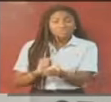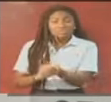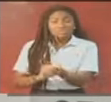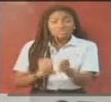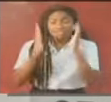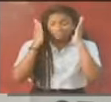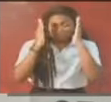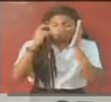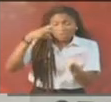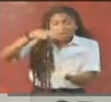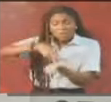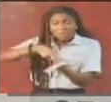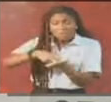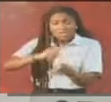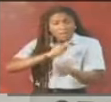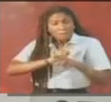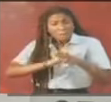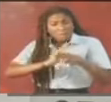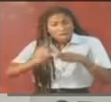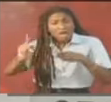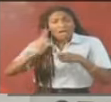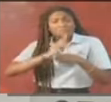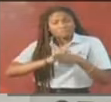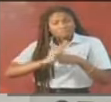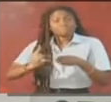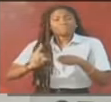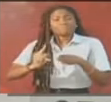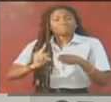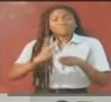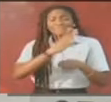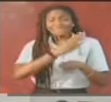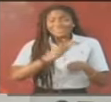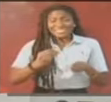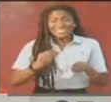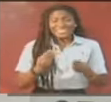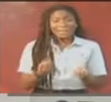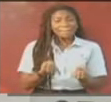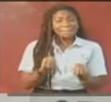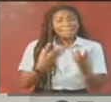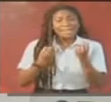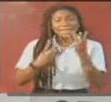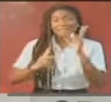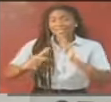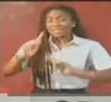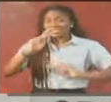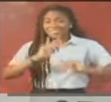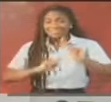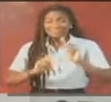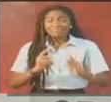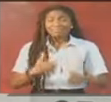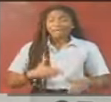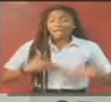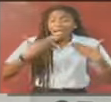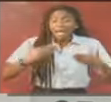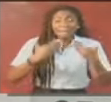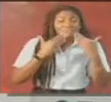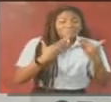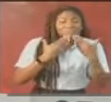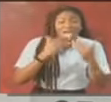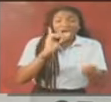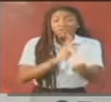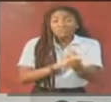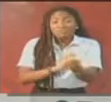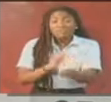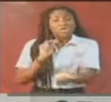professionalism by the healthcare team and is reflected from the many positive feedbacks received from the general public on